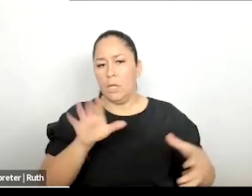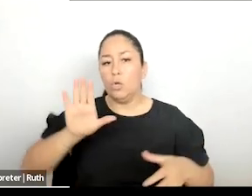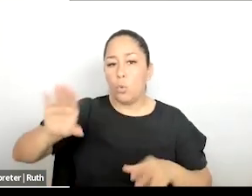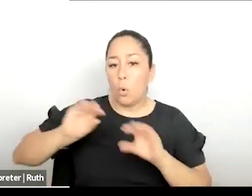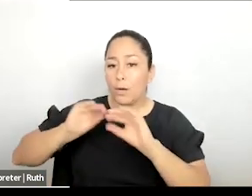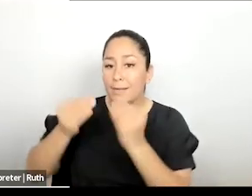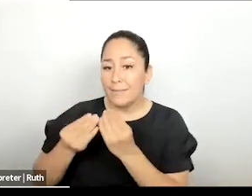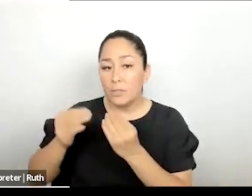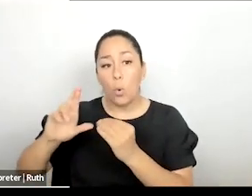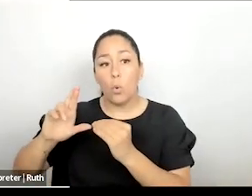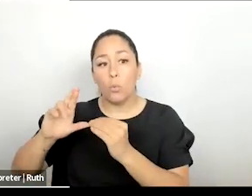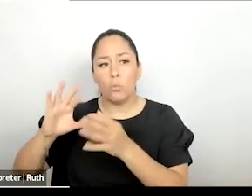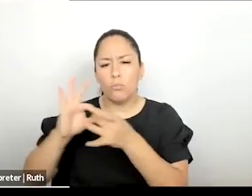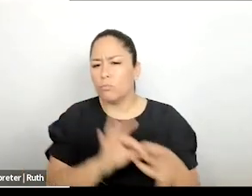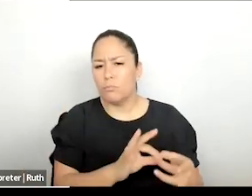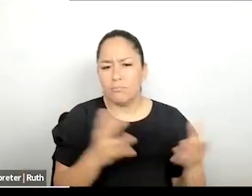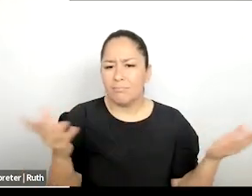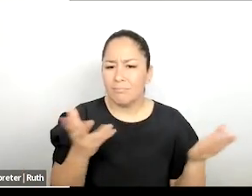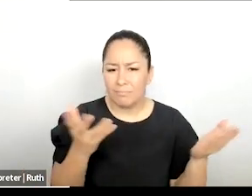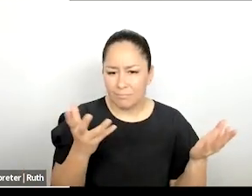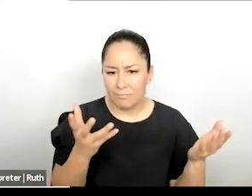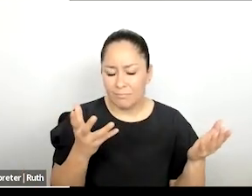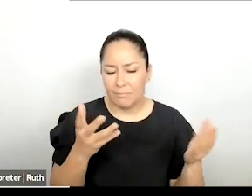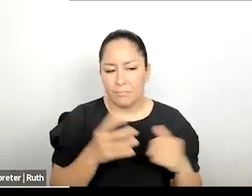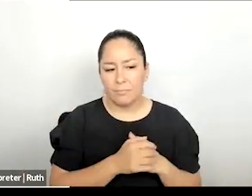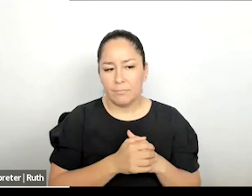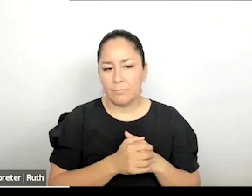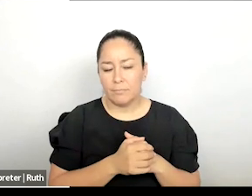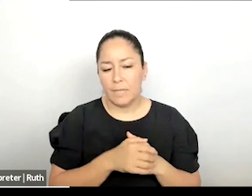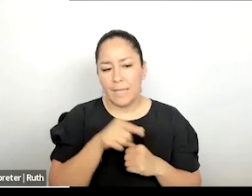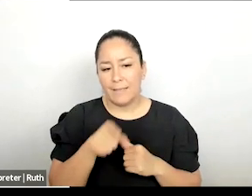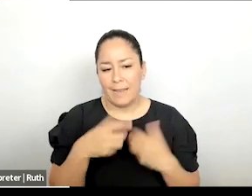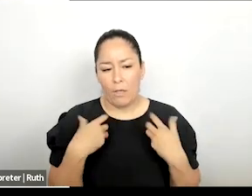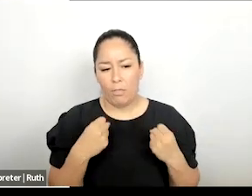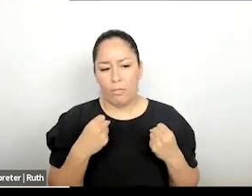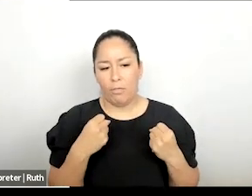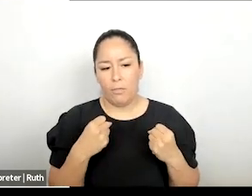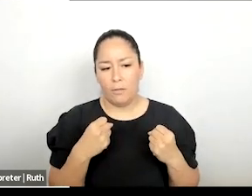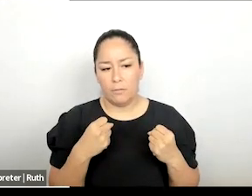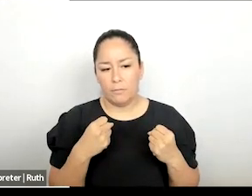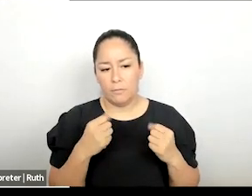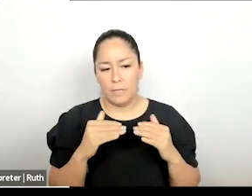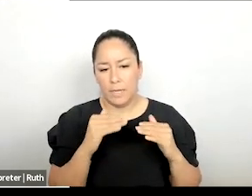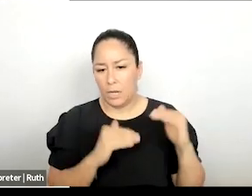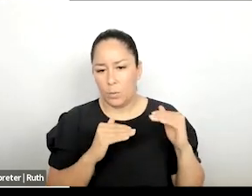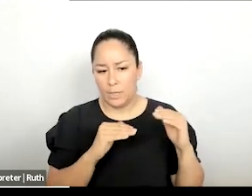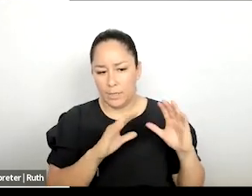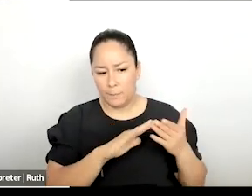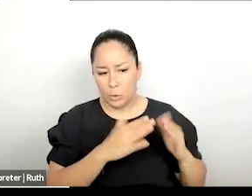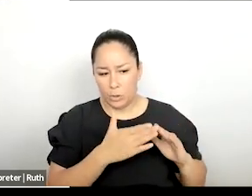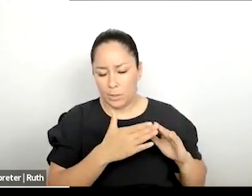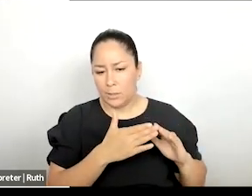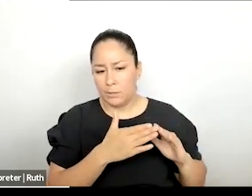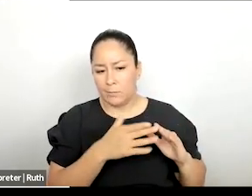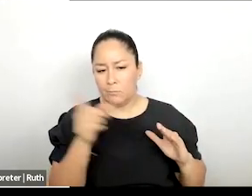or the group to the population that's impacted by whichever health inequity that is named. The issue or